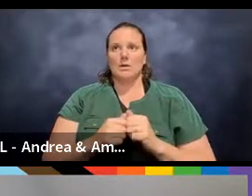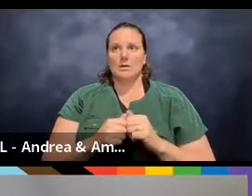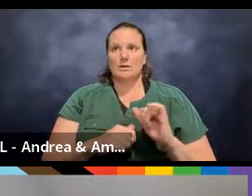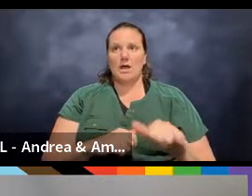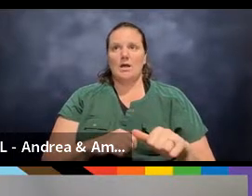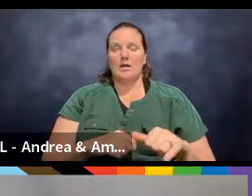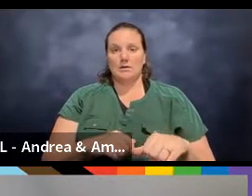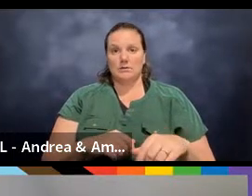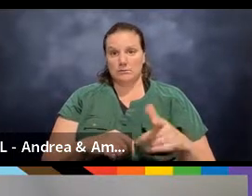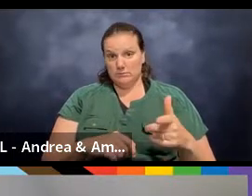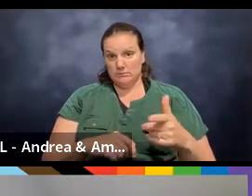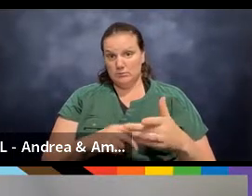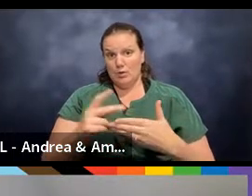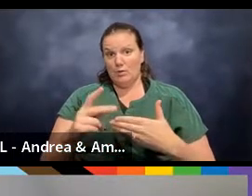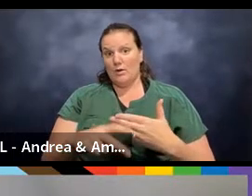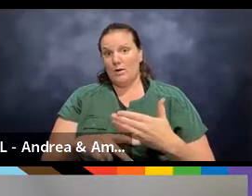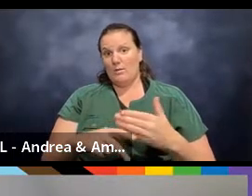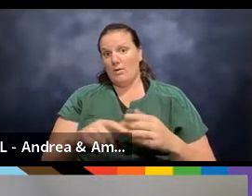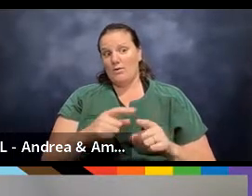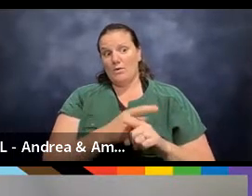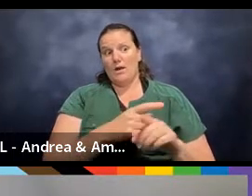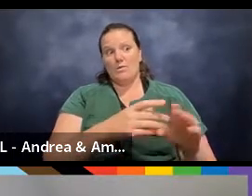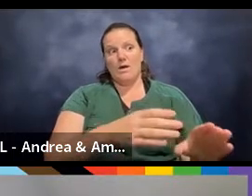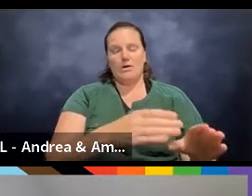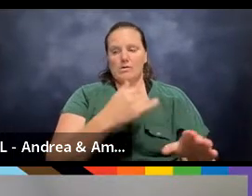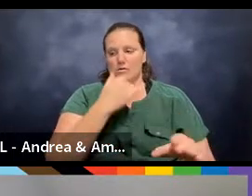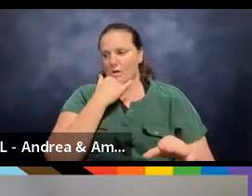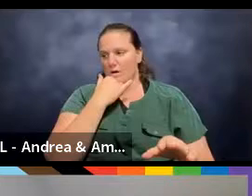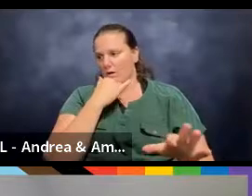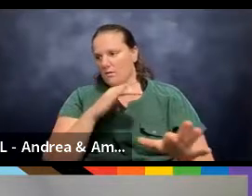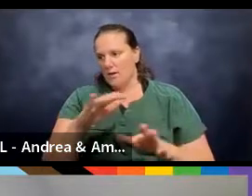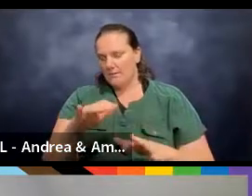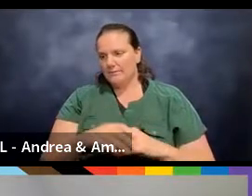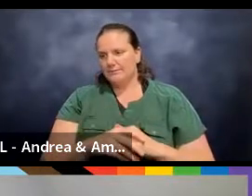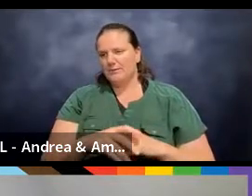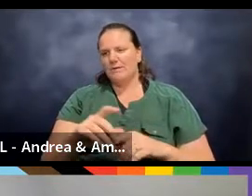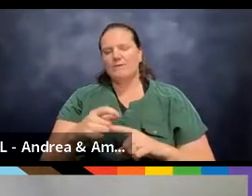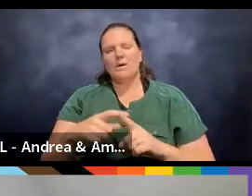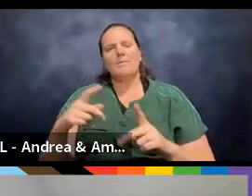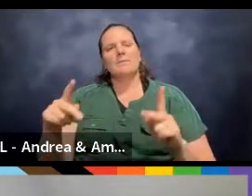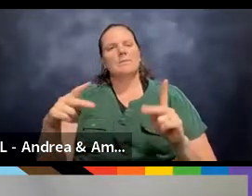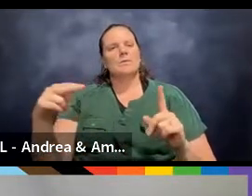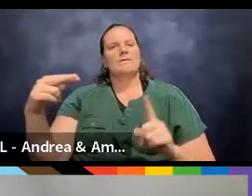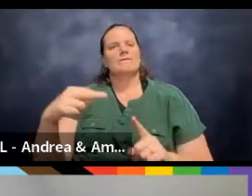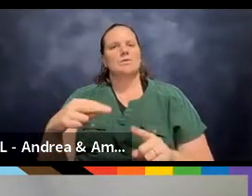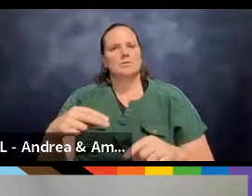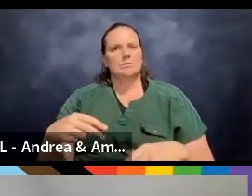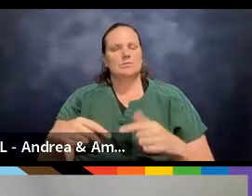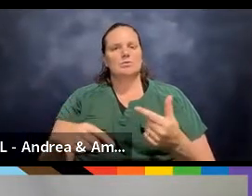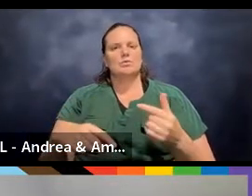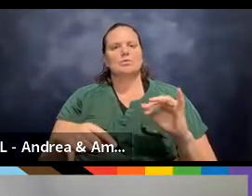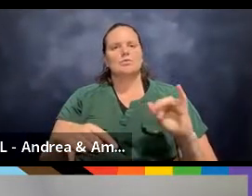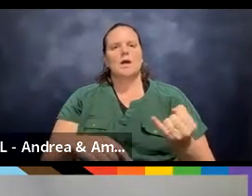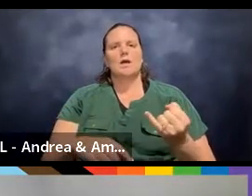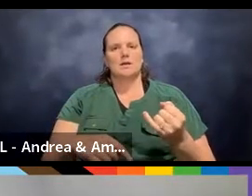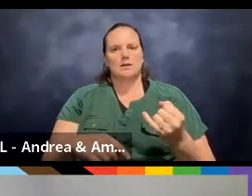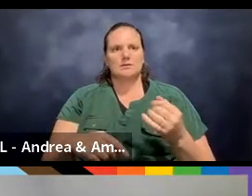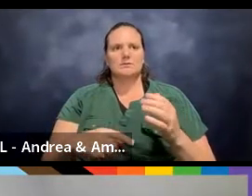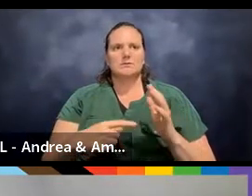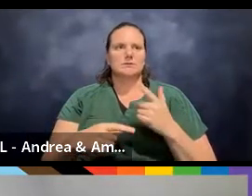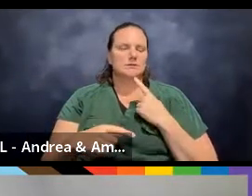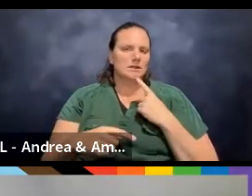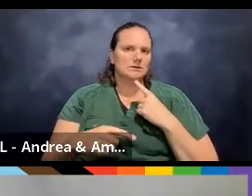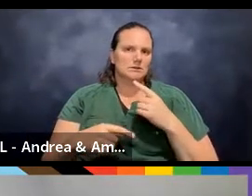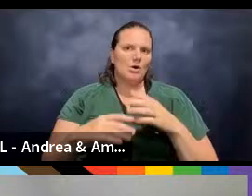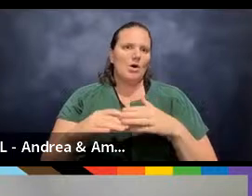whether or not the program is on the right track or wrong track from the public's perspective. As Greg indicated, all of the work that this